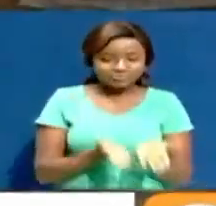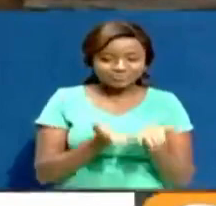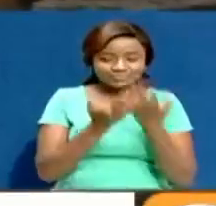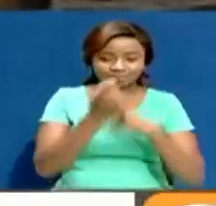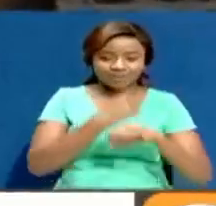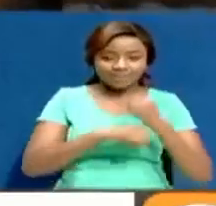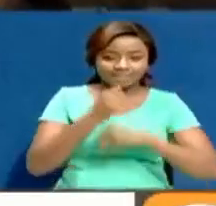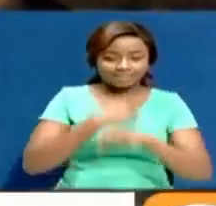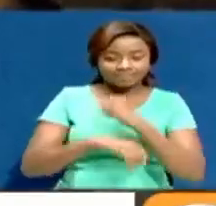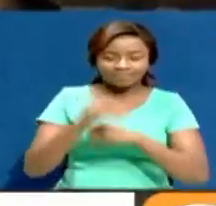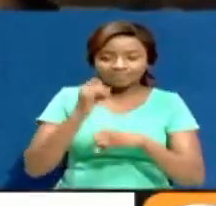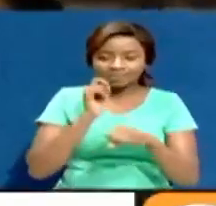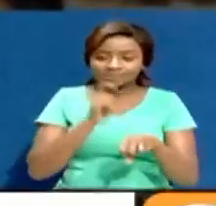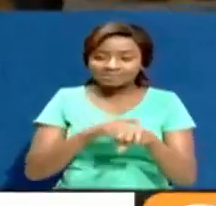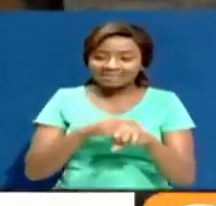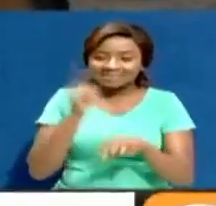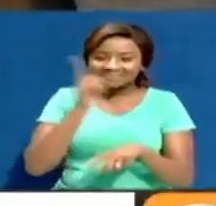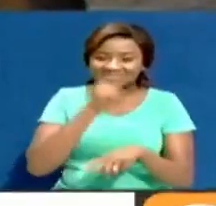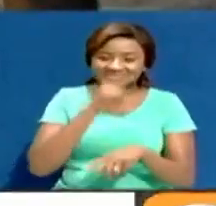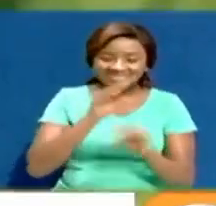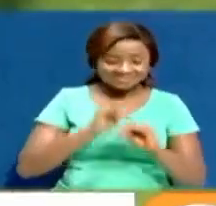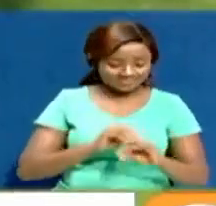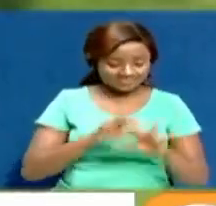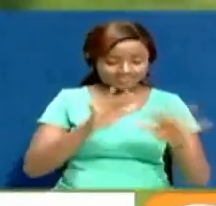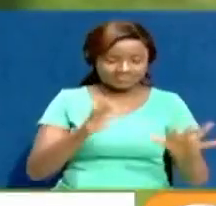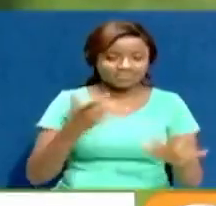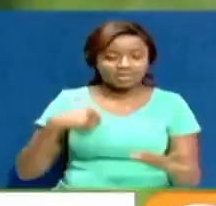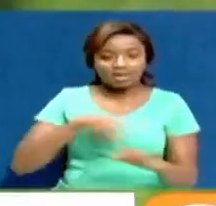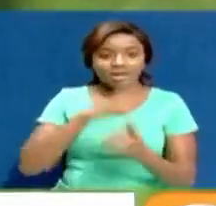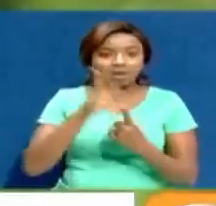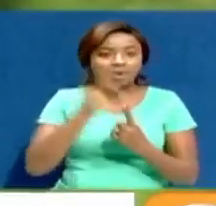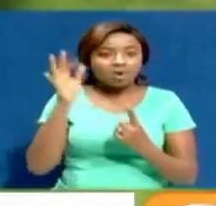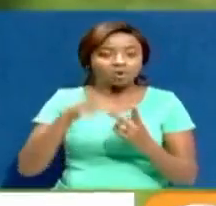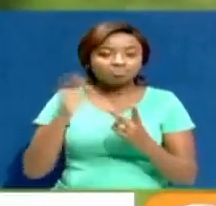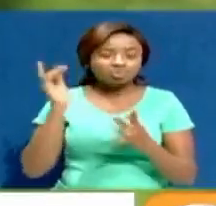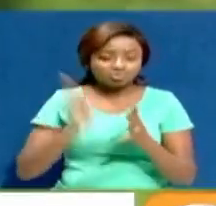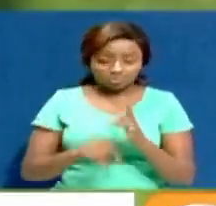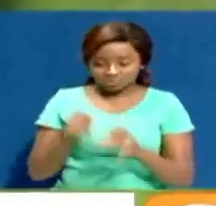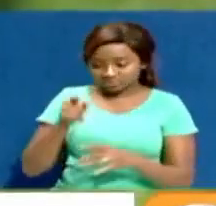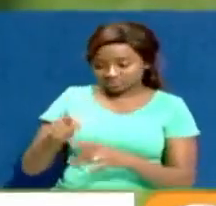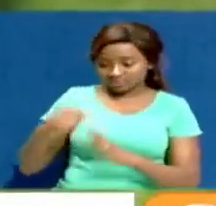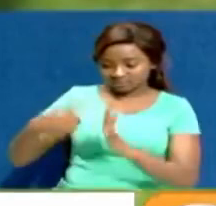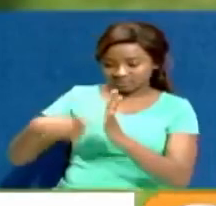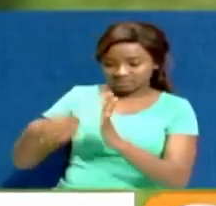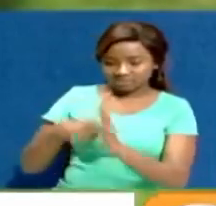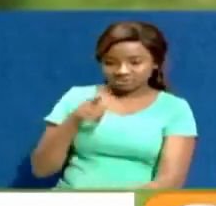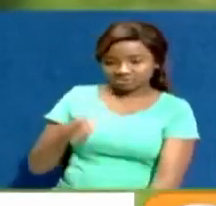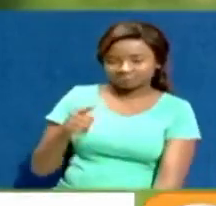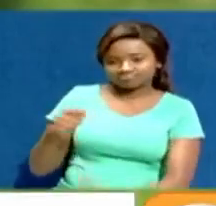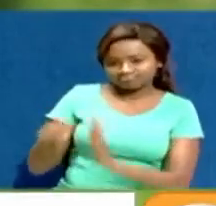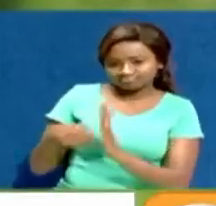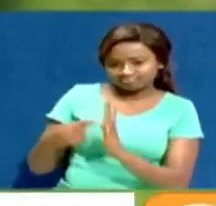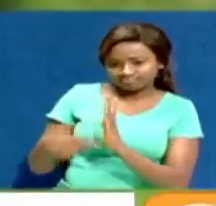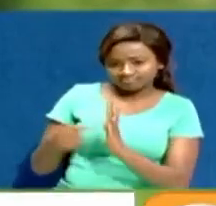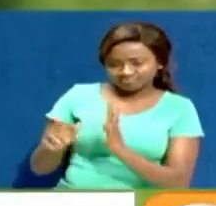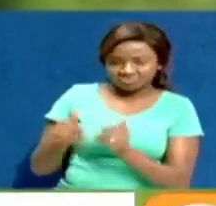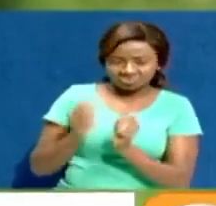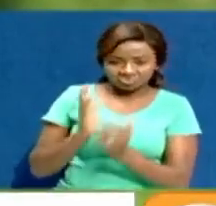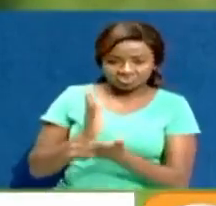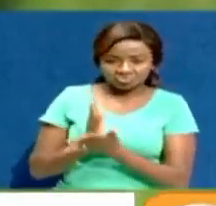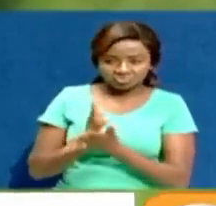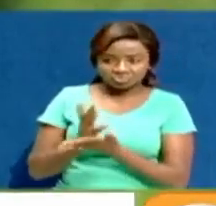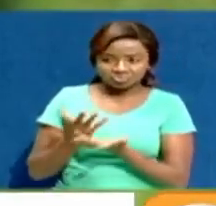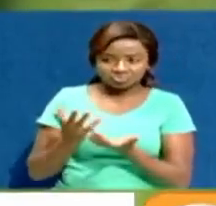response to oil pollution in Lake Victoria. The only option that we had is the motorized engine that is petrol